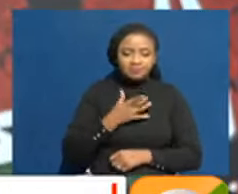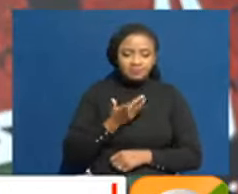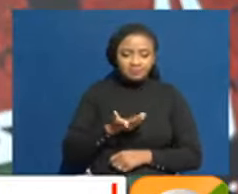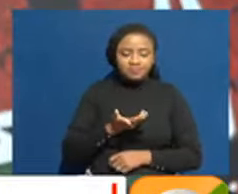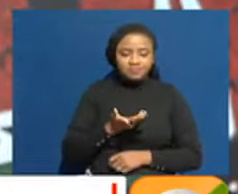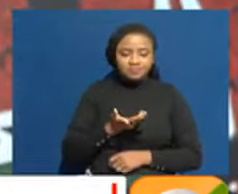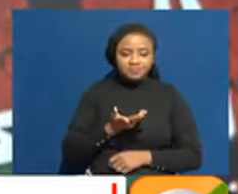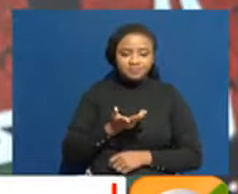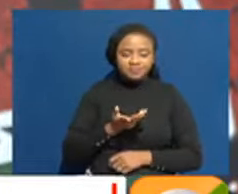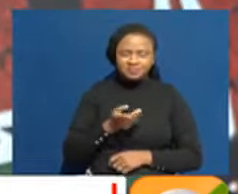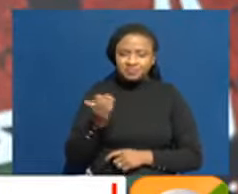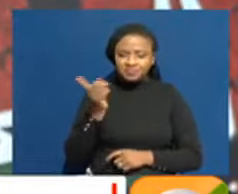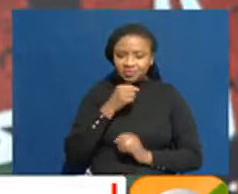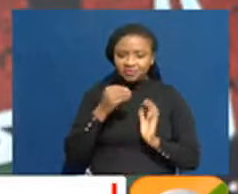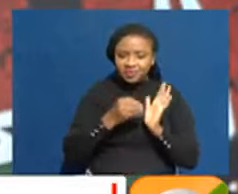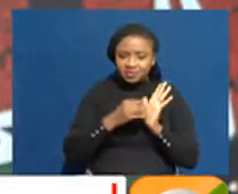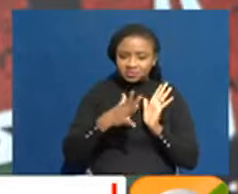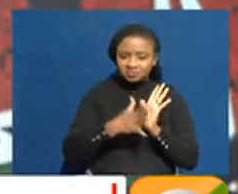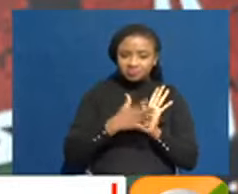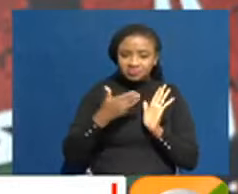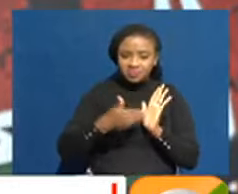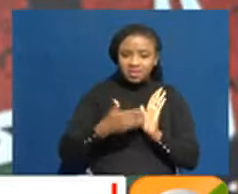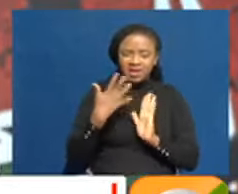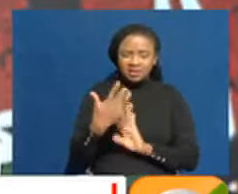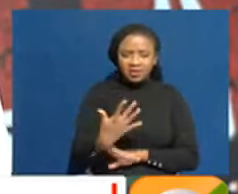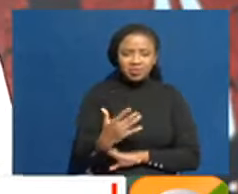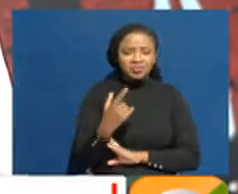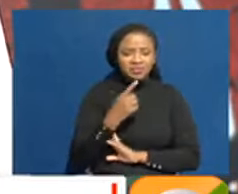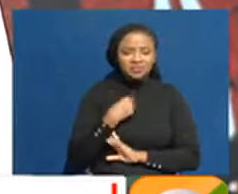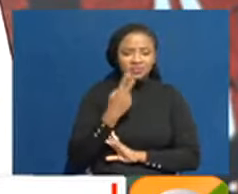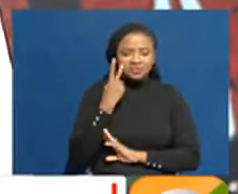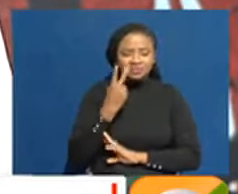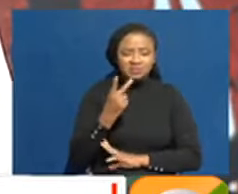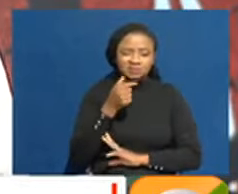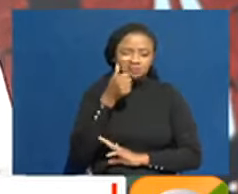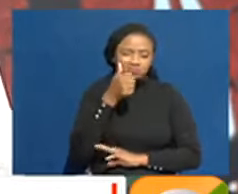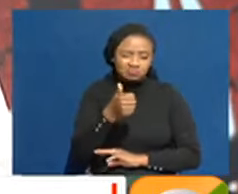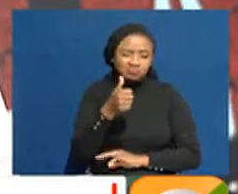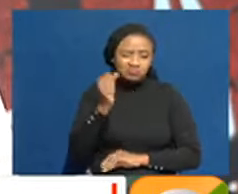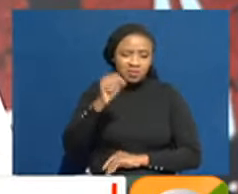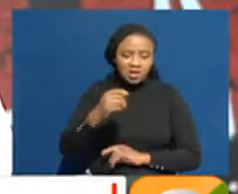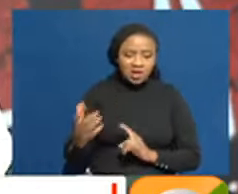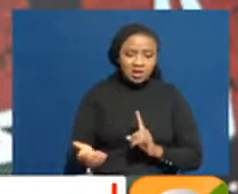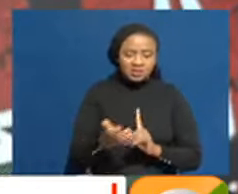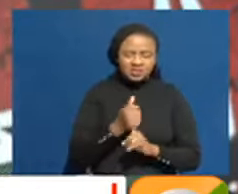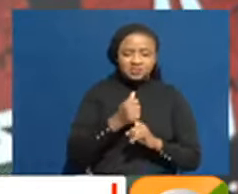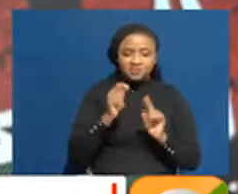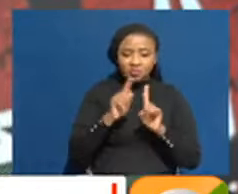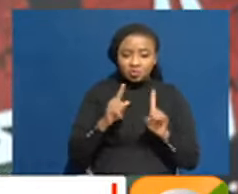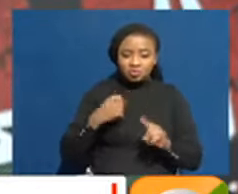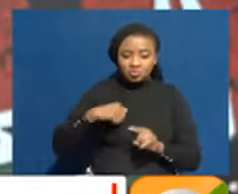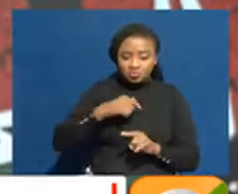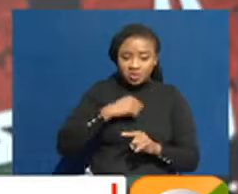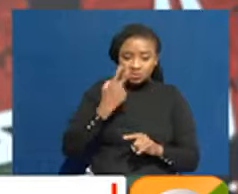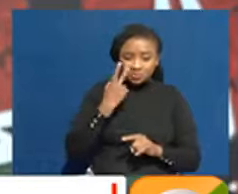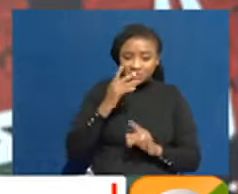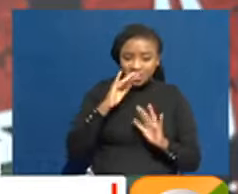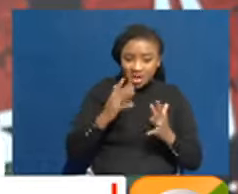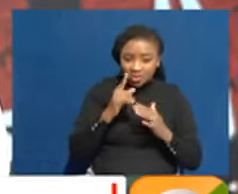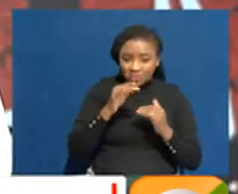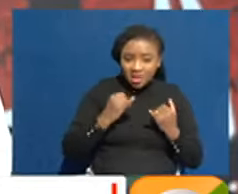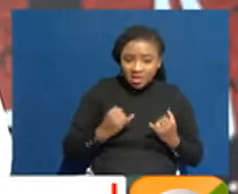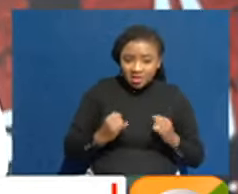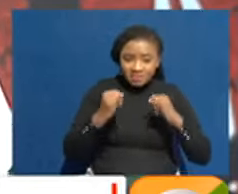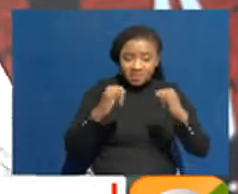of what is written in the document, absolutely yes. In terms of practically how it has been implemented to a large extent, no.